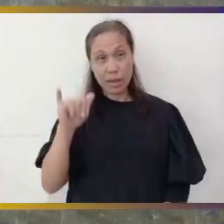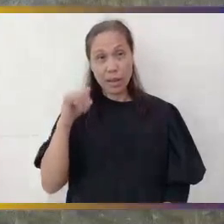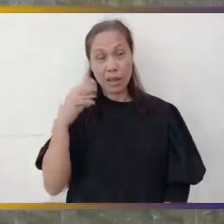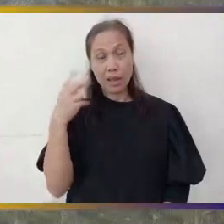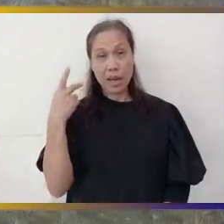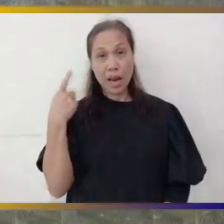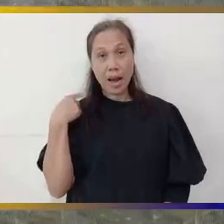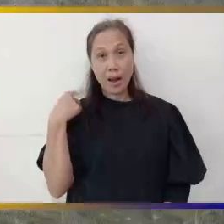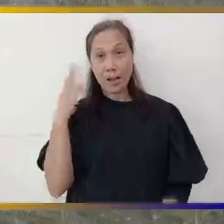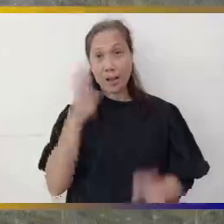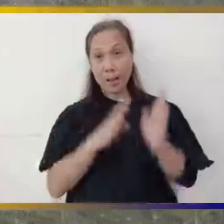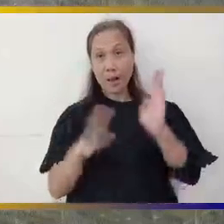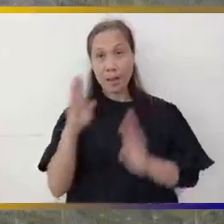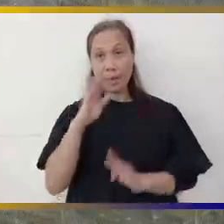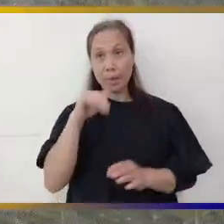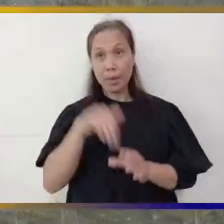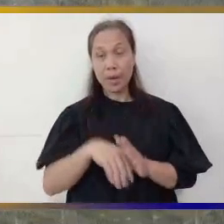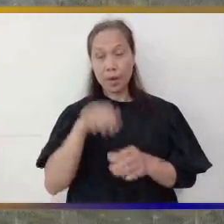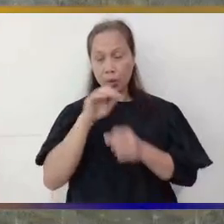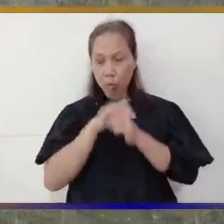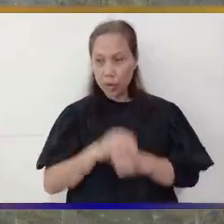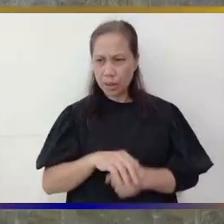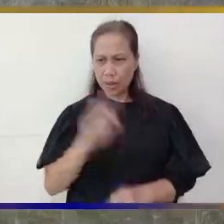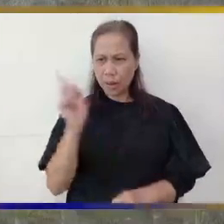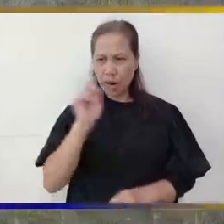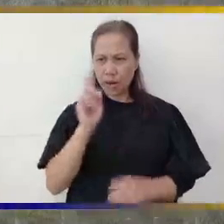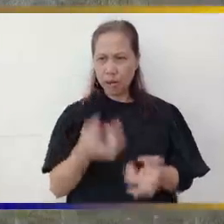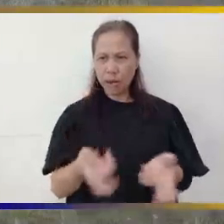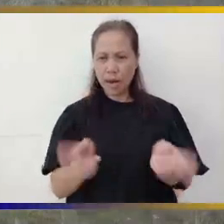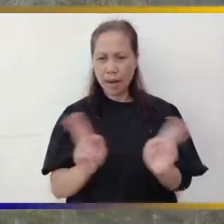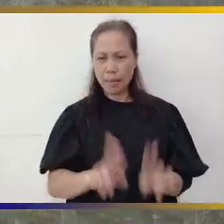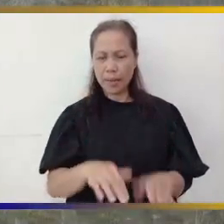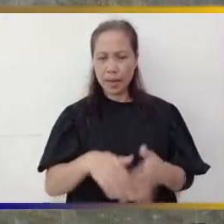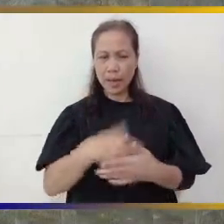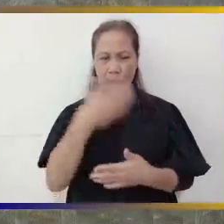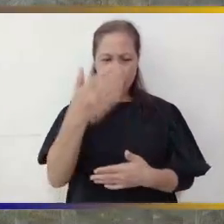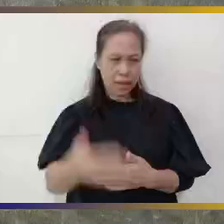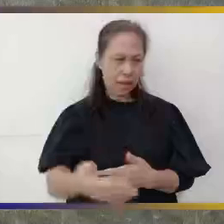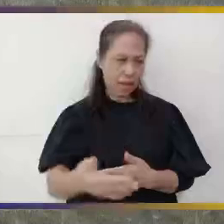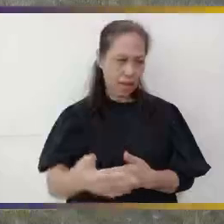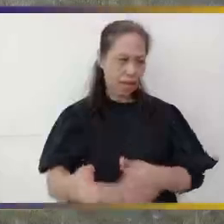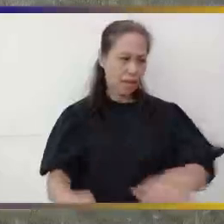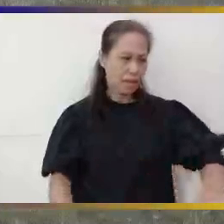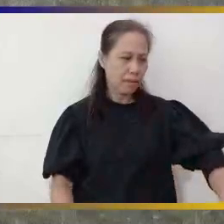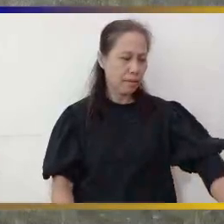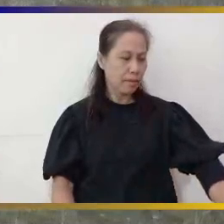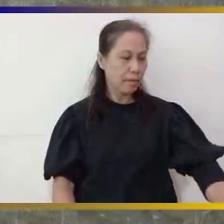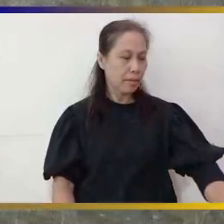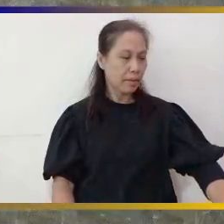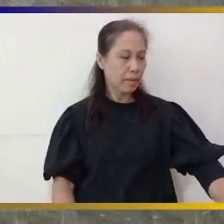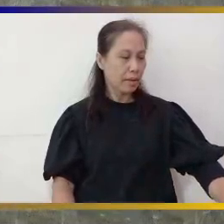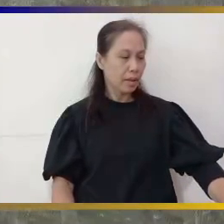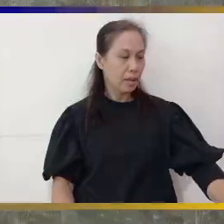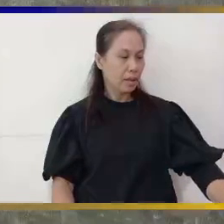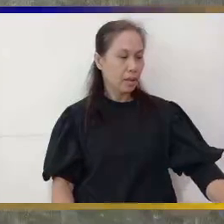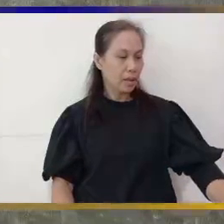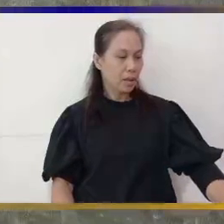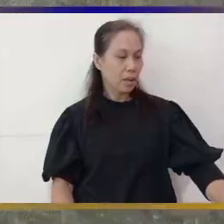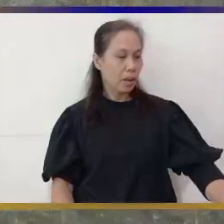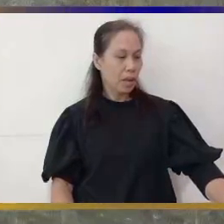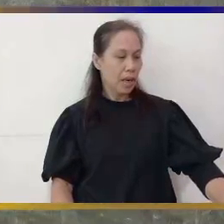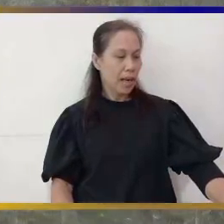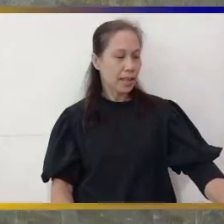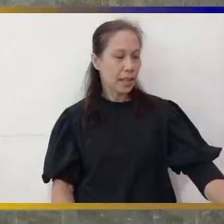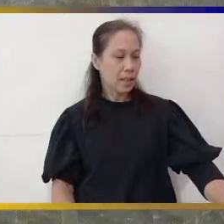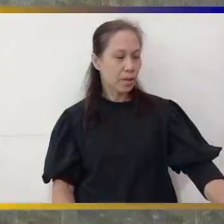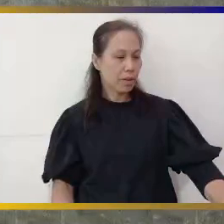Worship what happened next you what What's the word verse 6 Come on look at